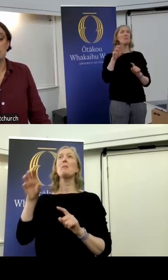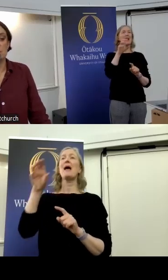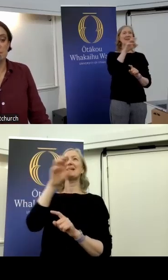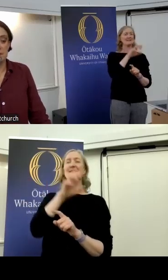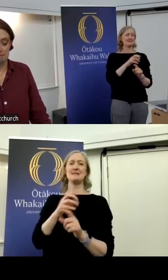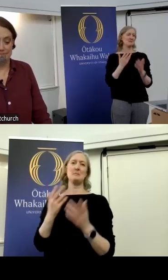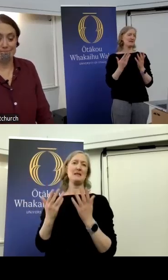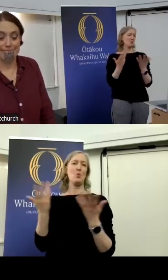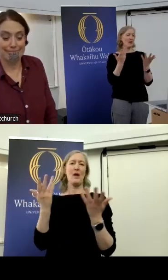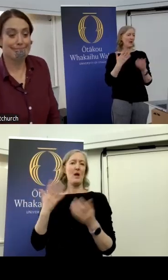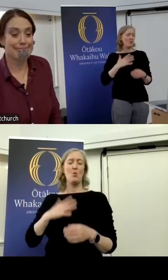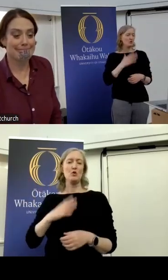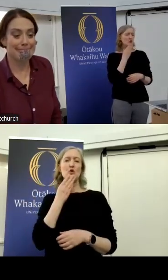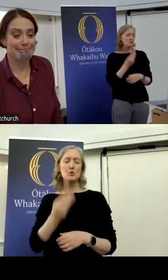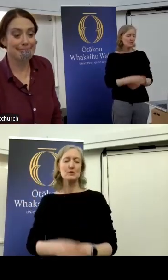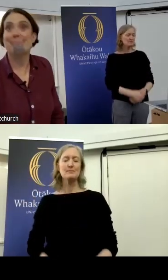the tools.